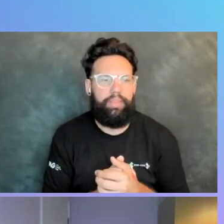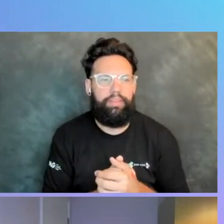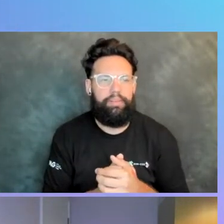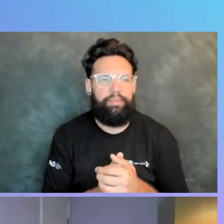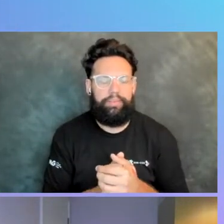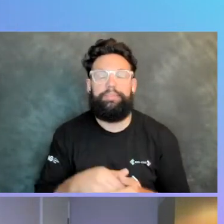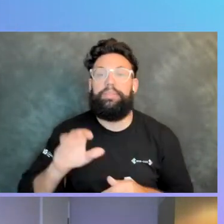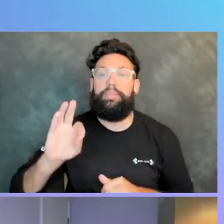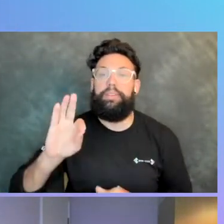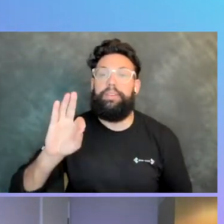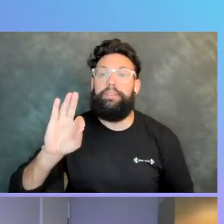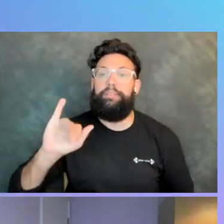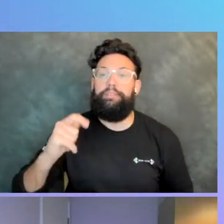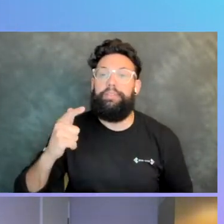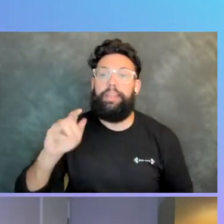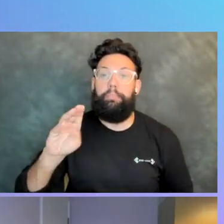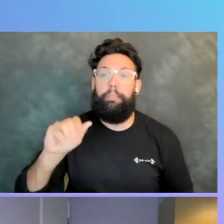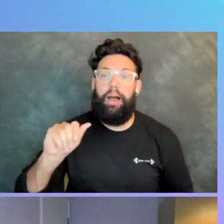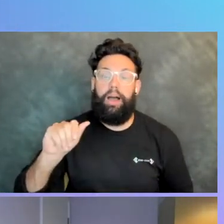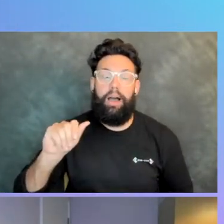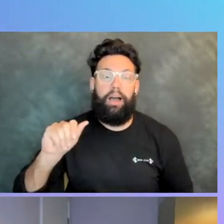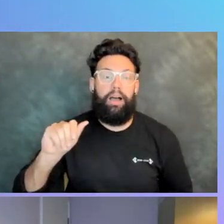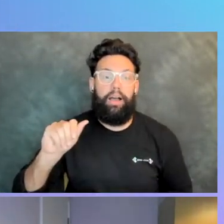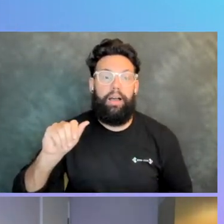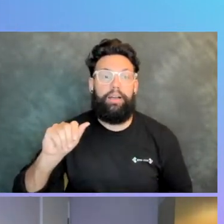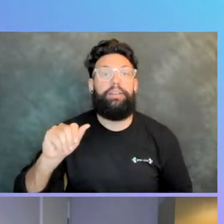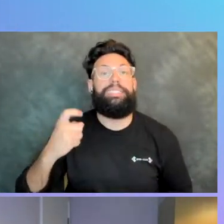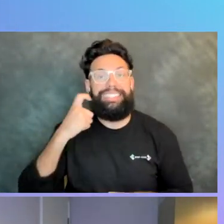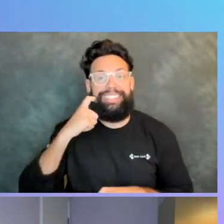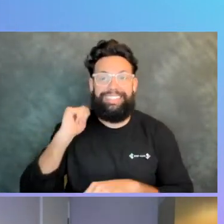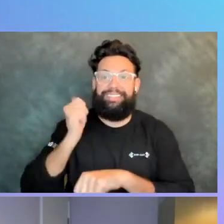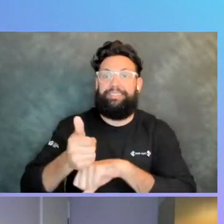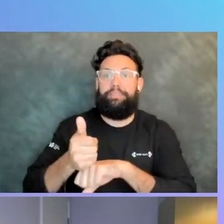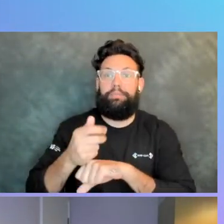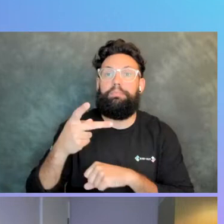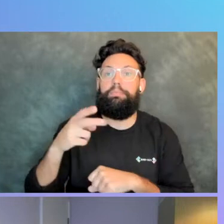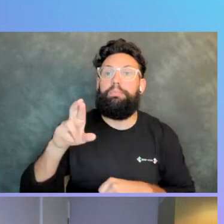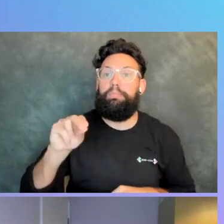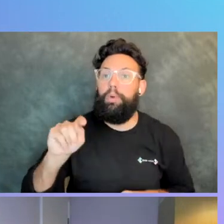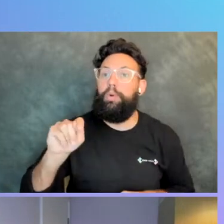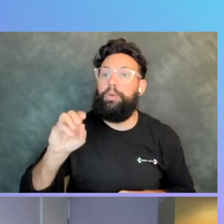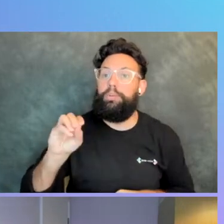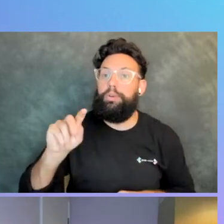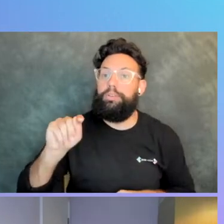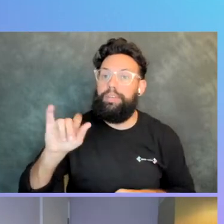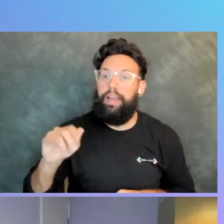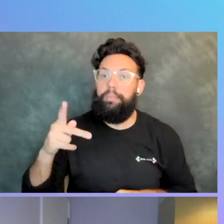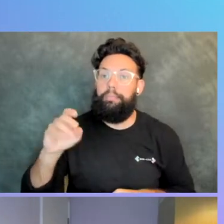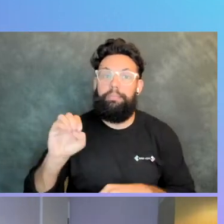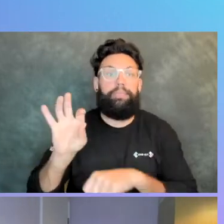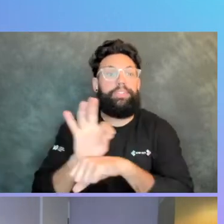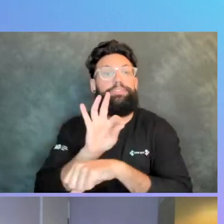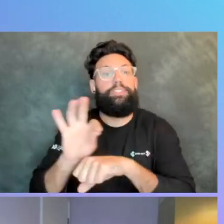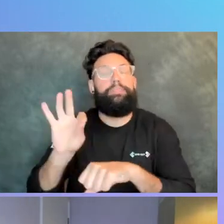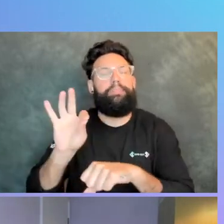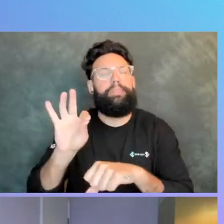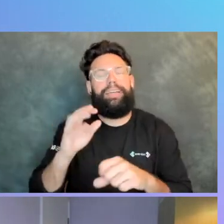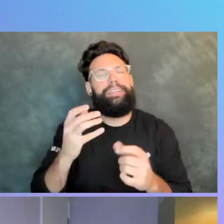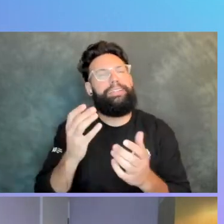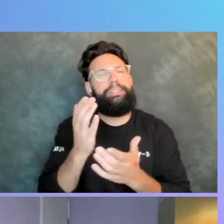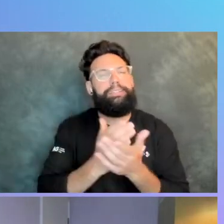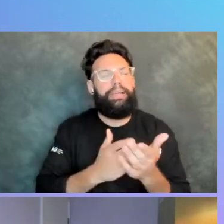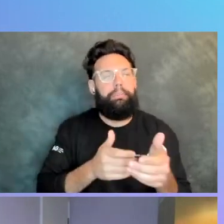has recently introduced accessible prototype functionality, but there has been mixed results with that. And this means that it is